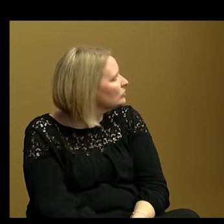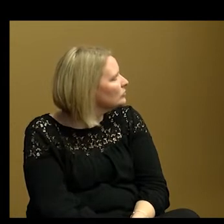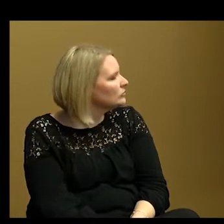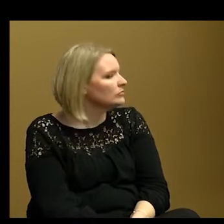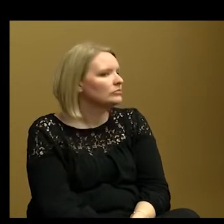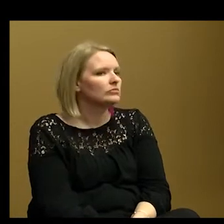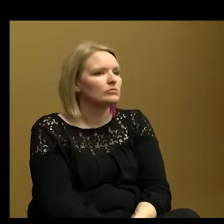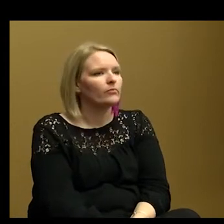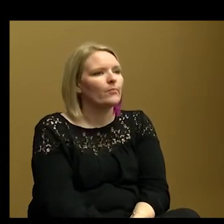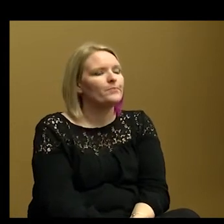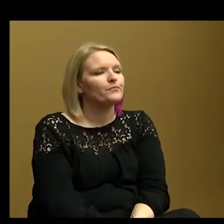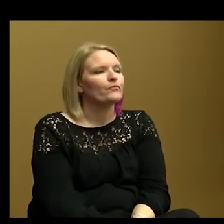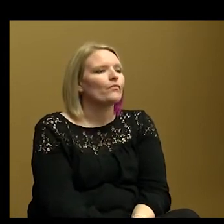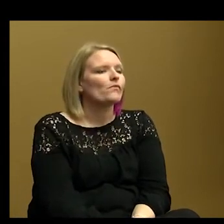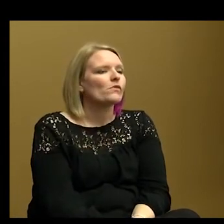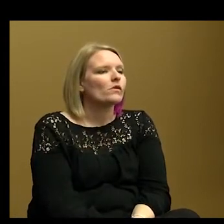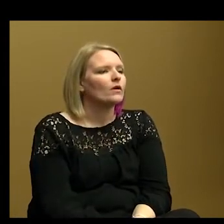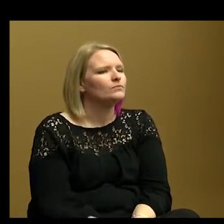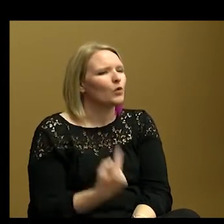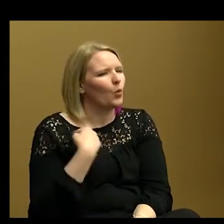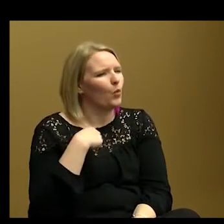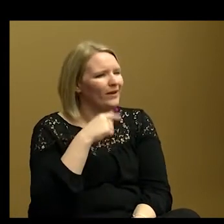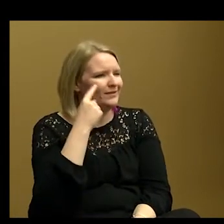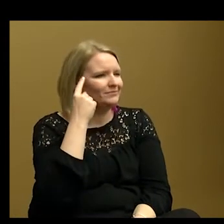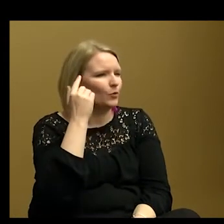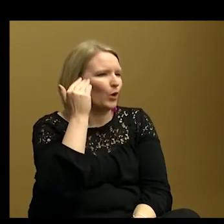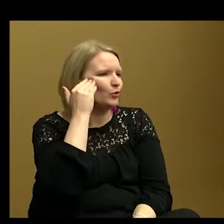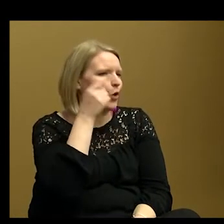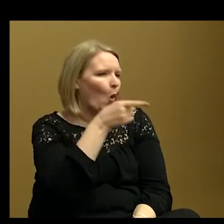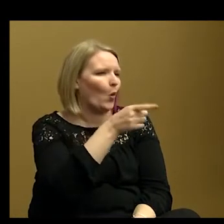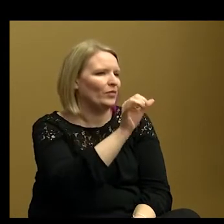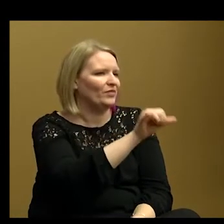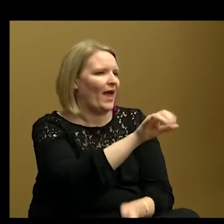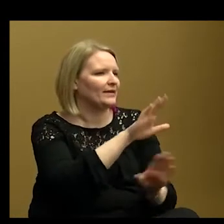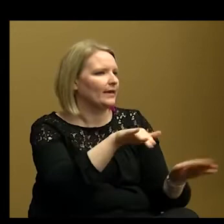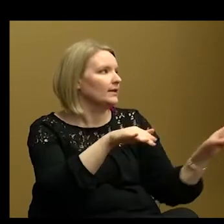me to give it to her. And we know those kids, right?